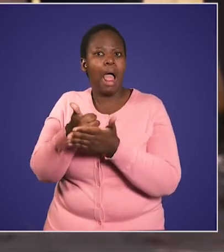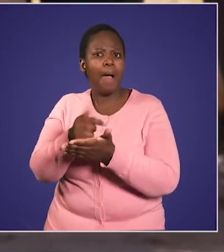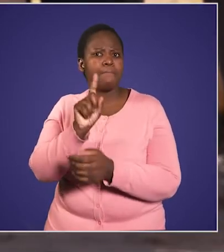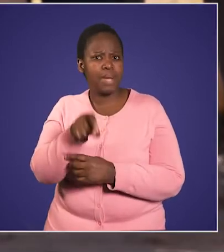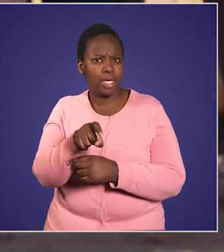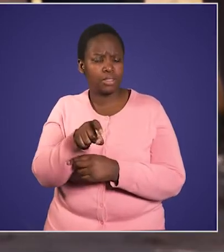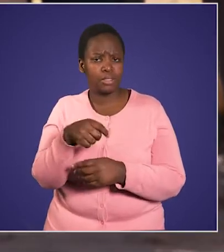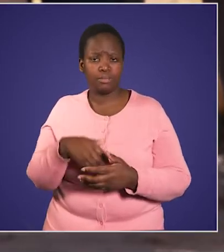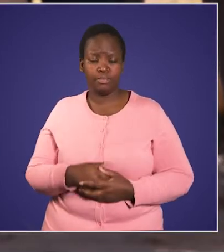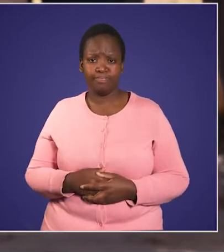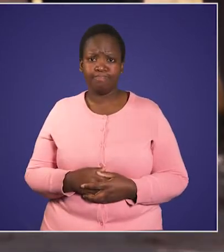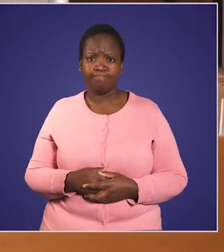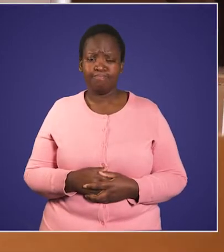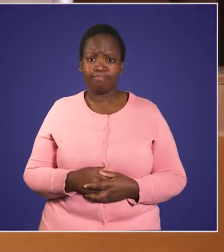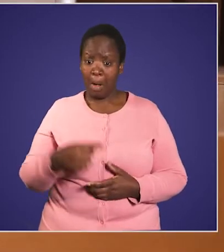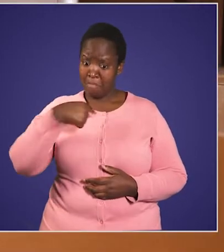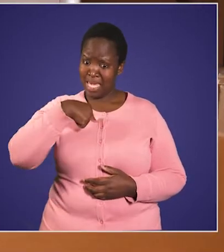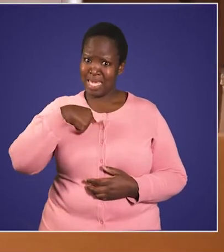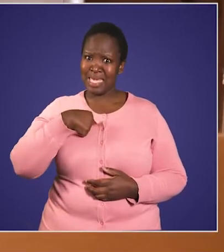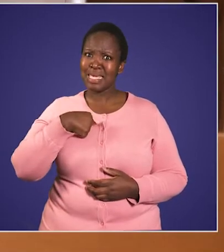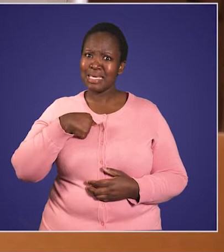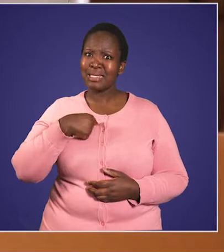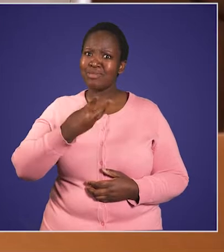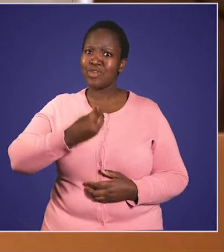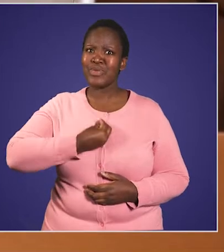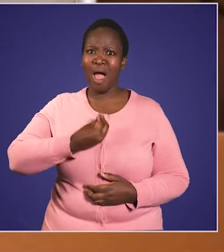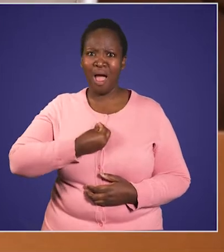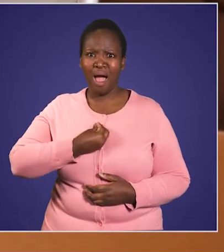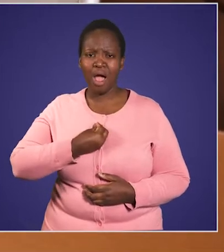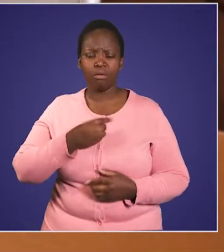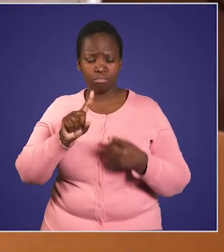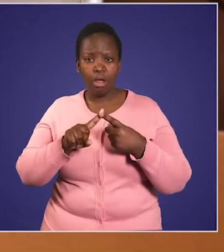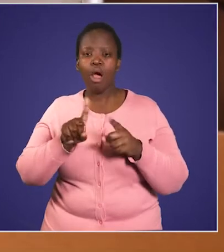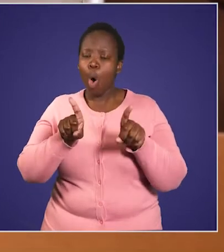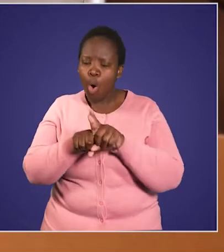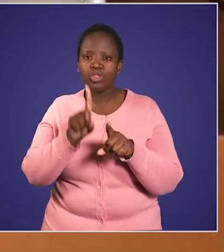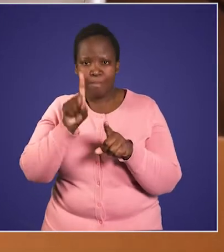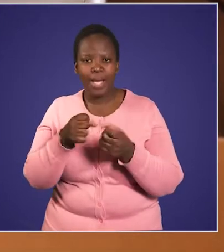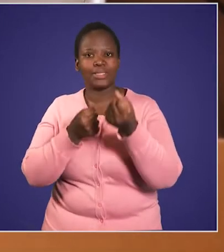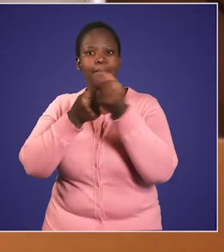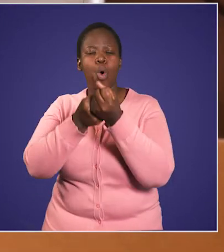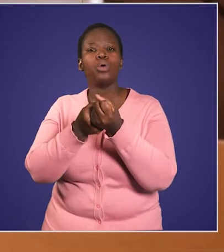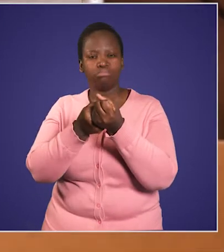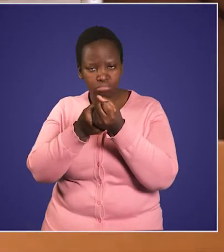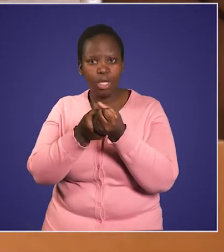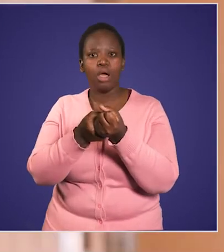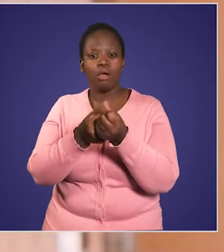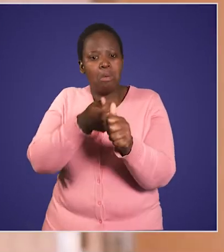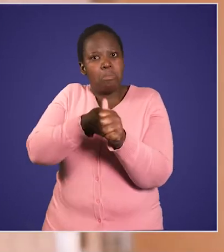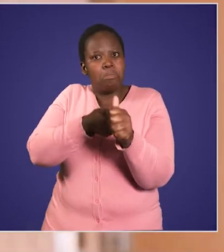life finding you are a child yourself, but you still have to look after your sibling.